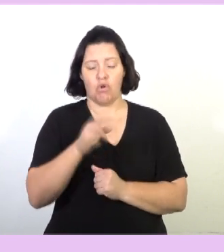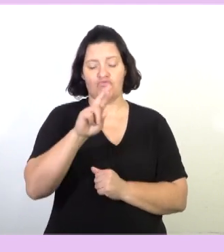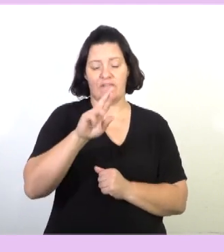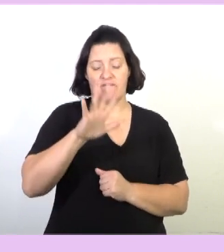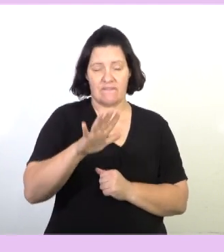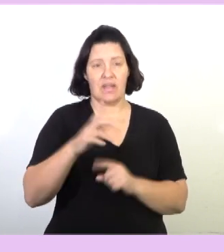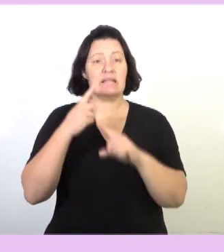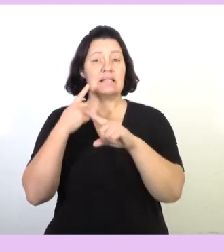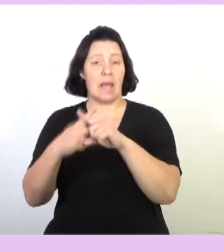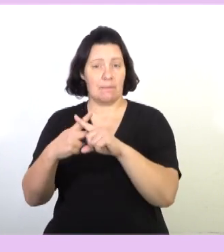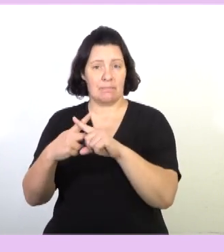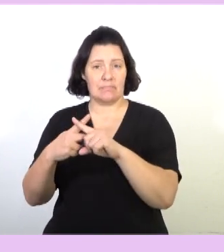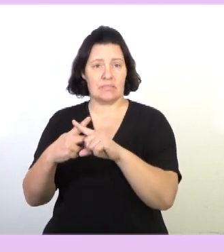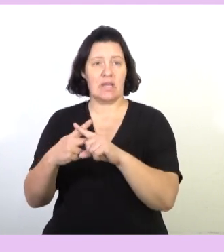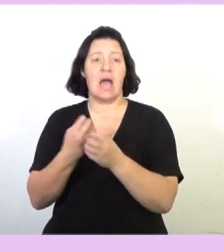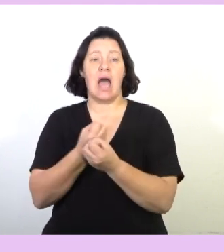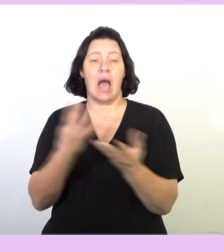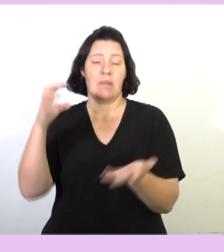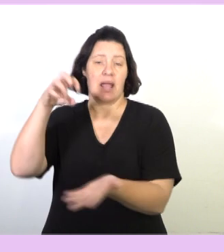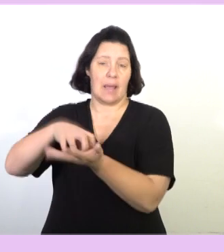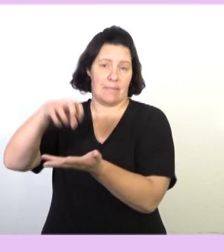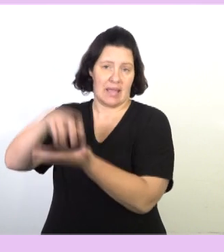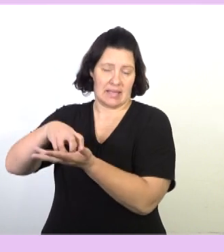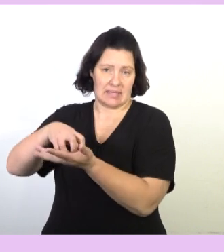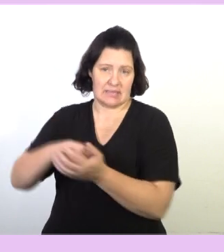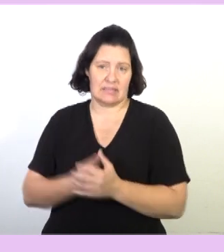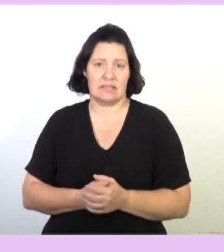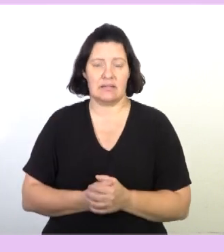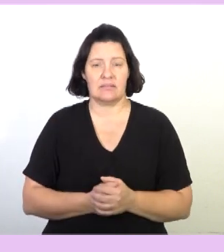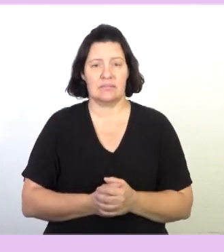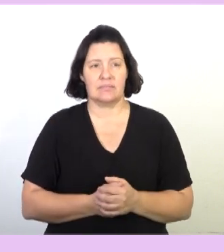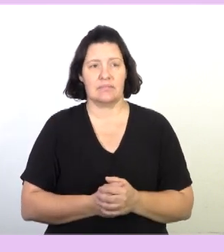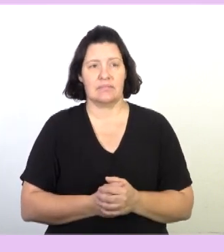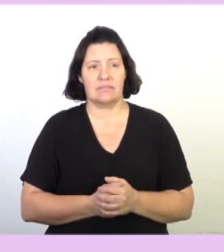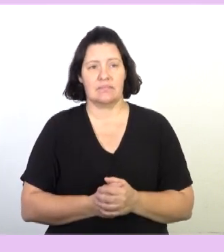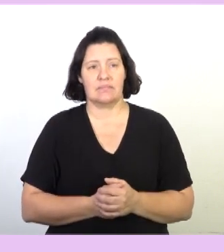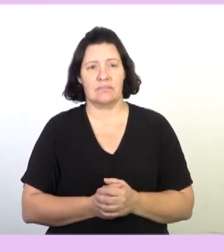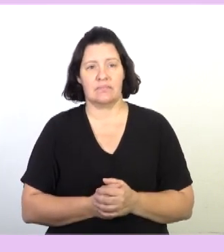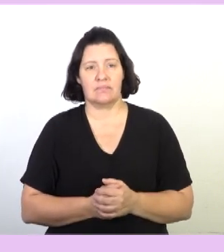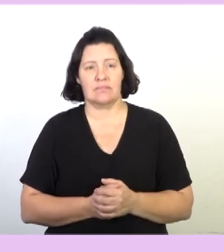be 5 rand multiplied by number of cupcakes.